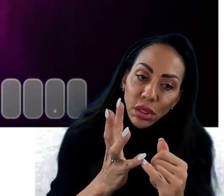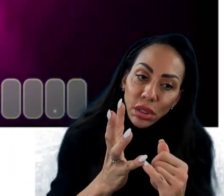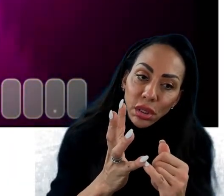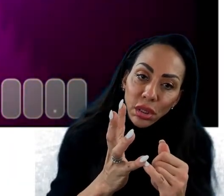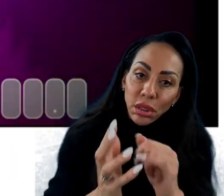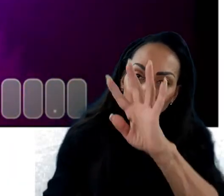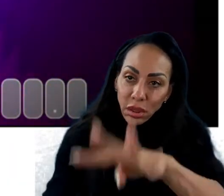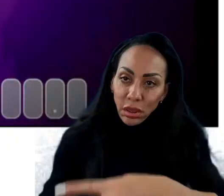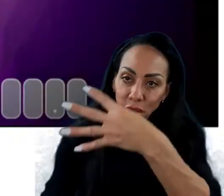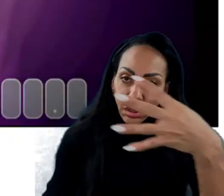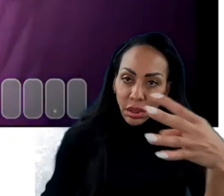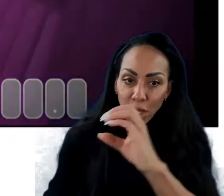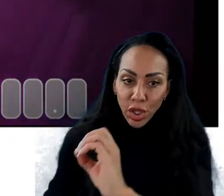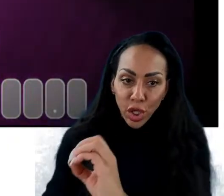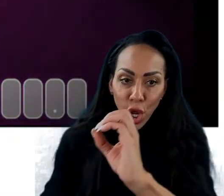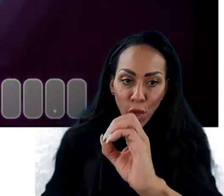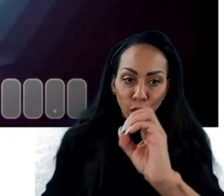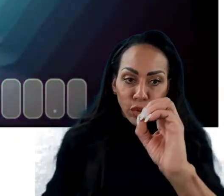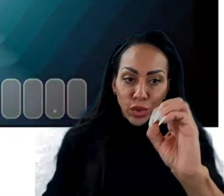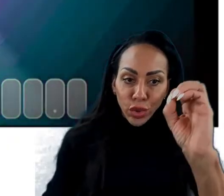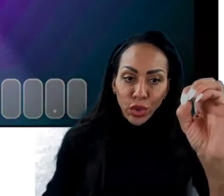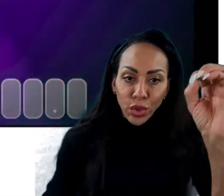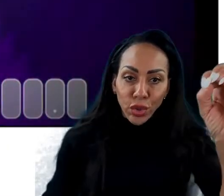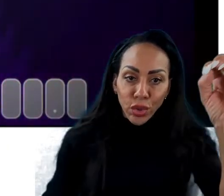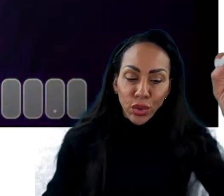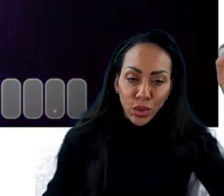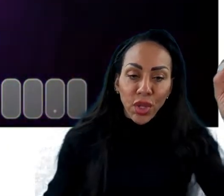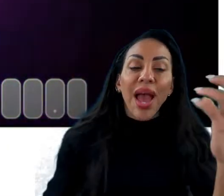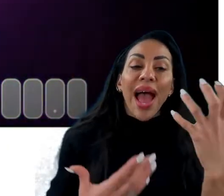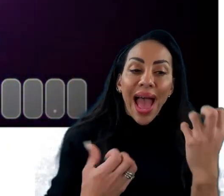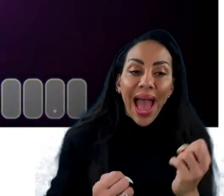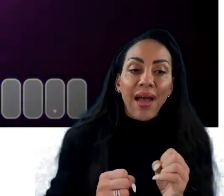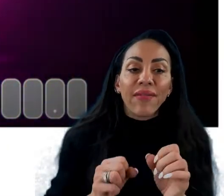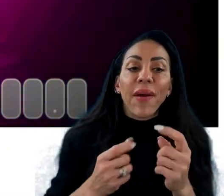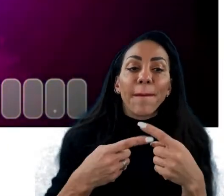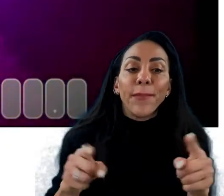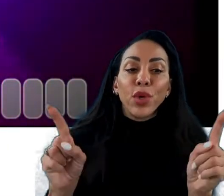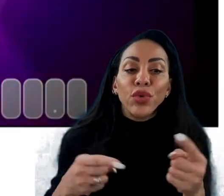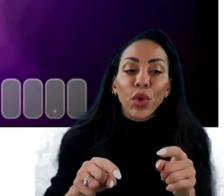We added a musical keyboard, which let you control which notes would sound and when.